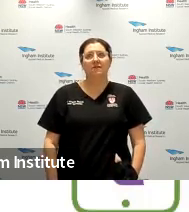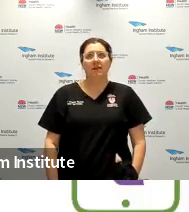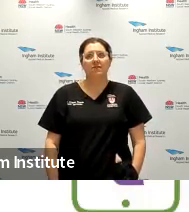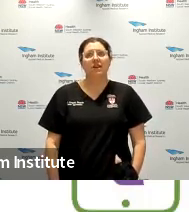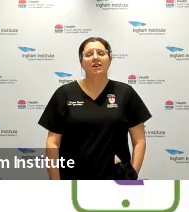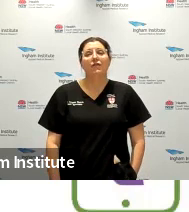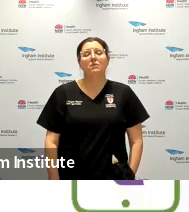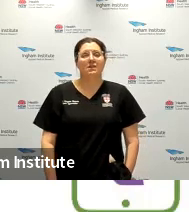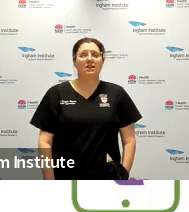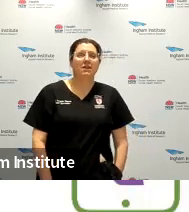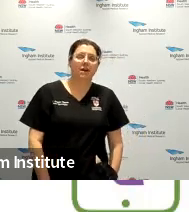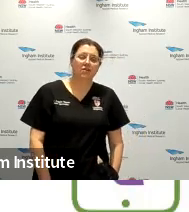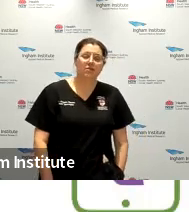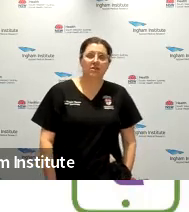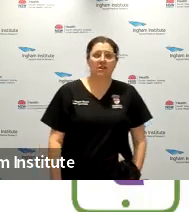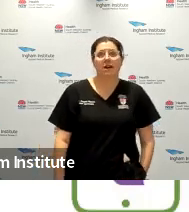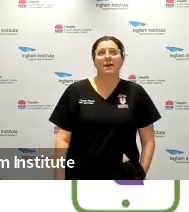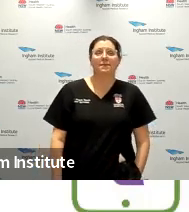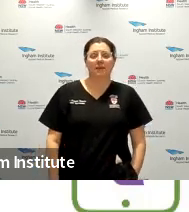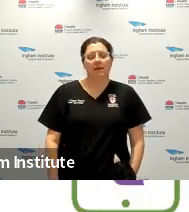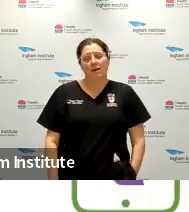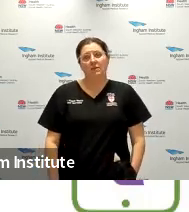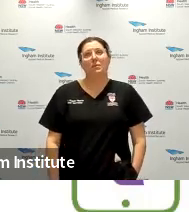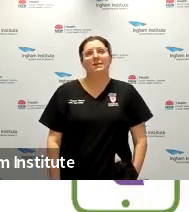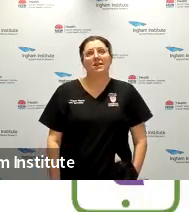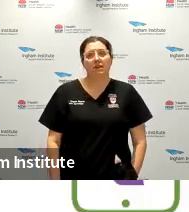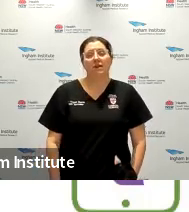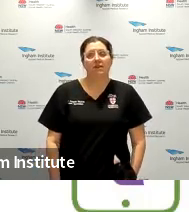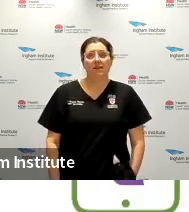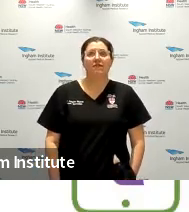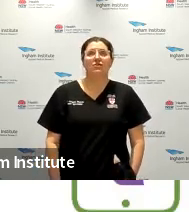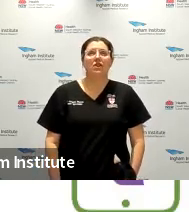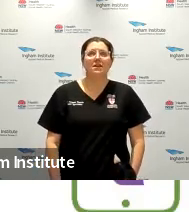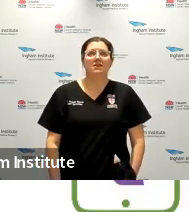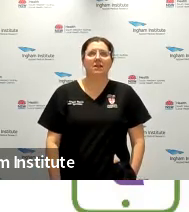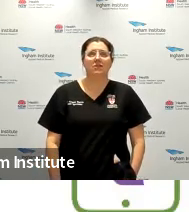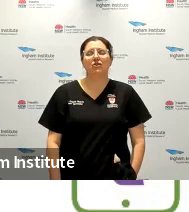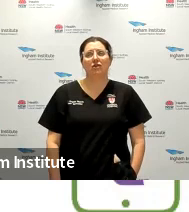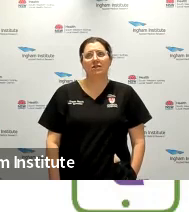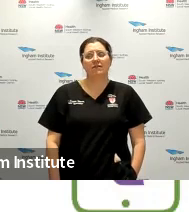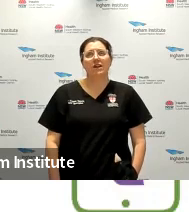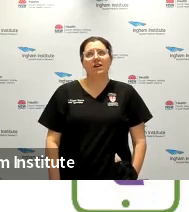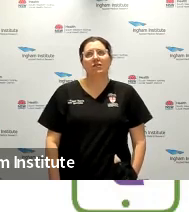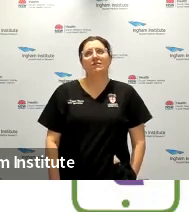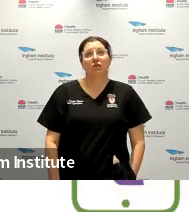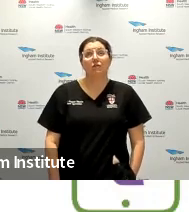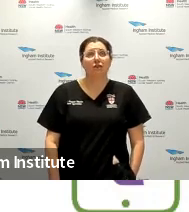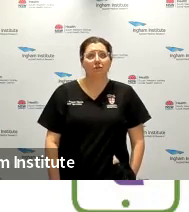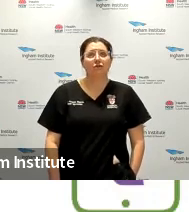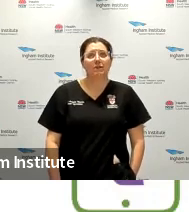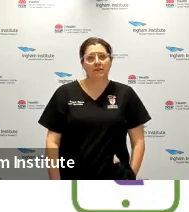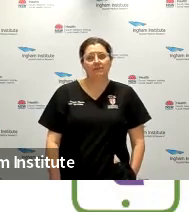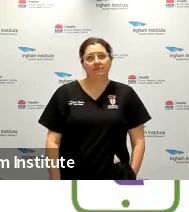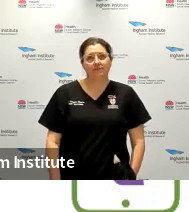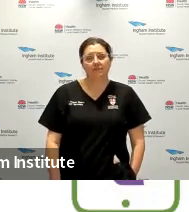25 years of age, 40% of them are not reaching hospital-based healthcare within the first trimester. So lots of scope